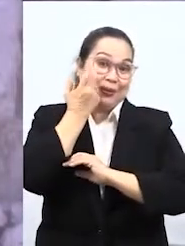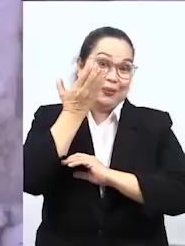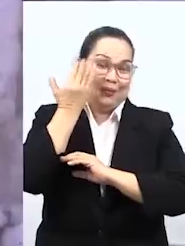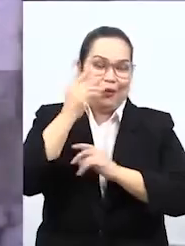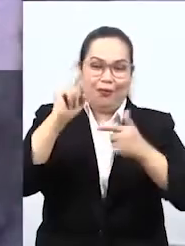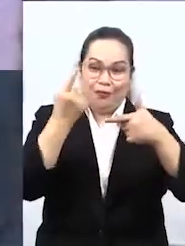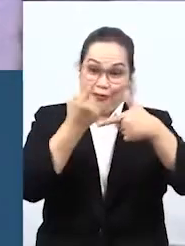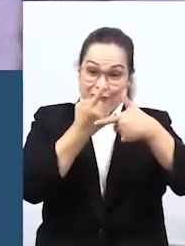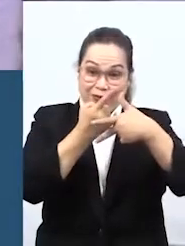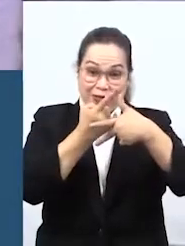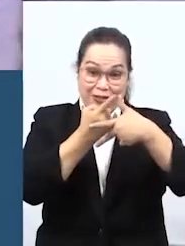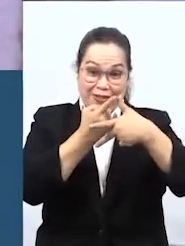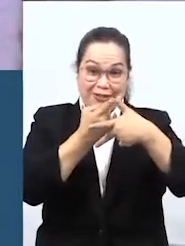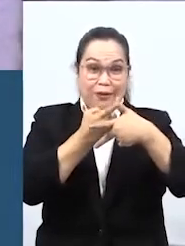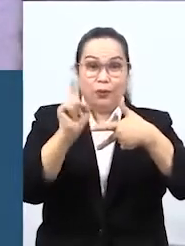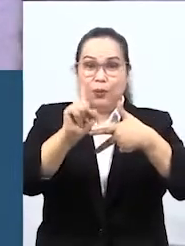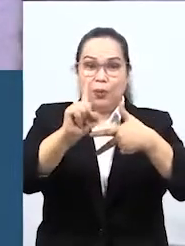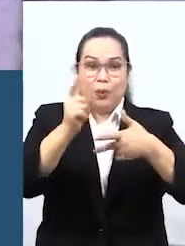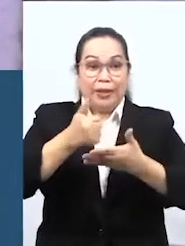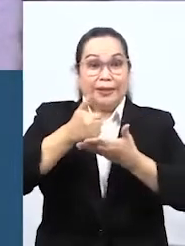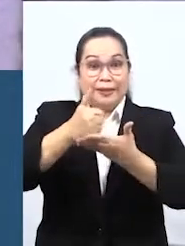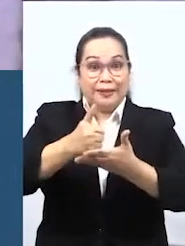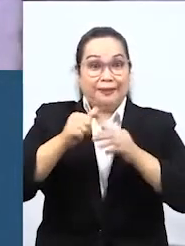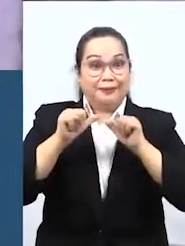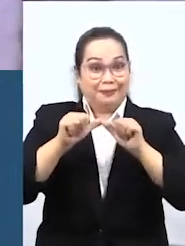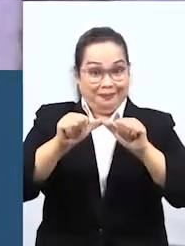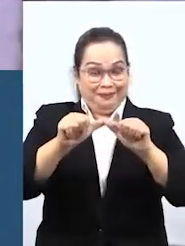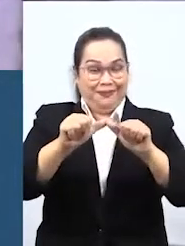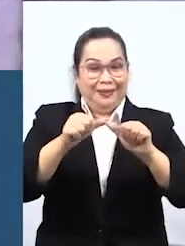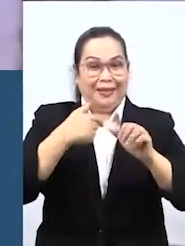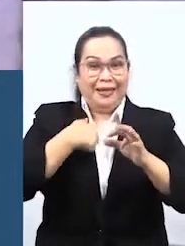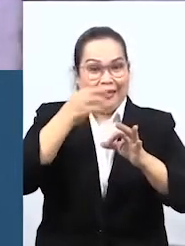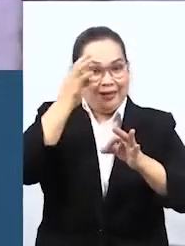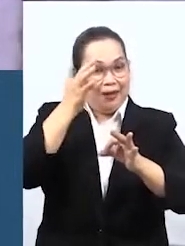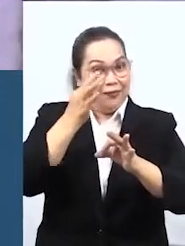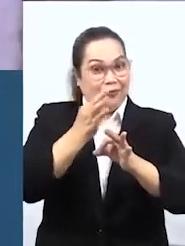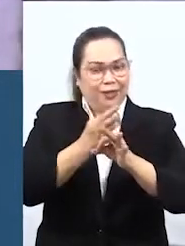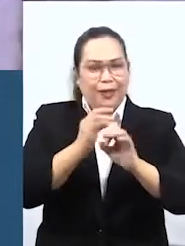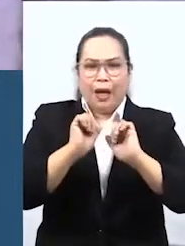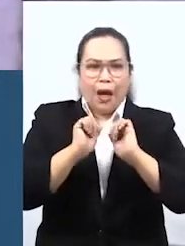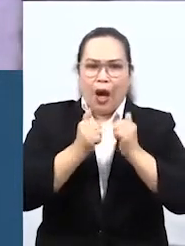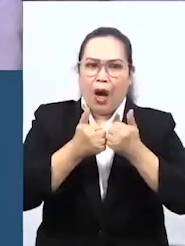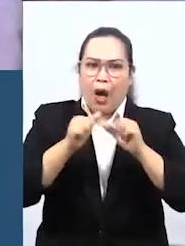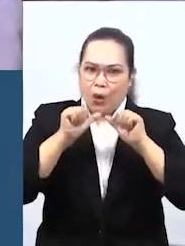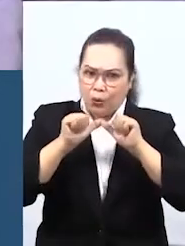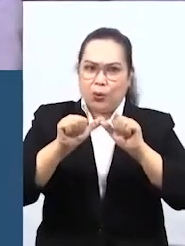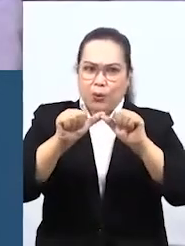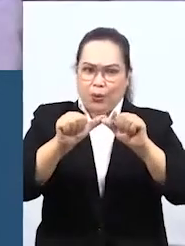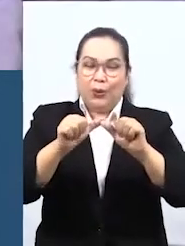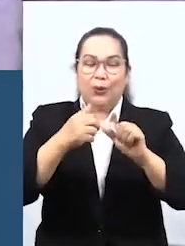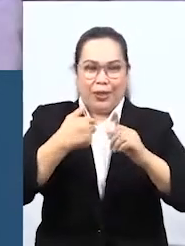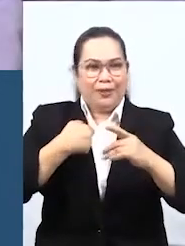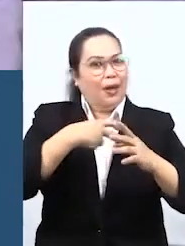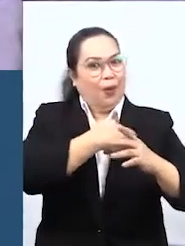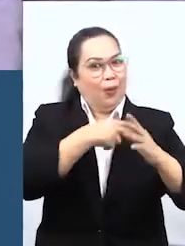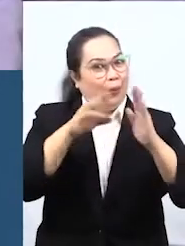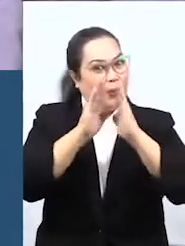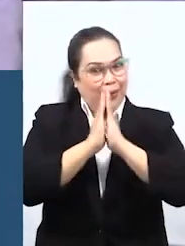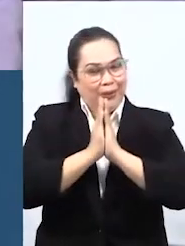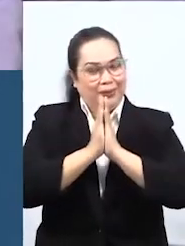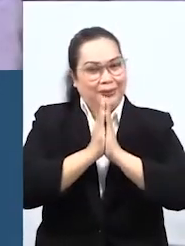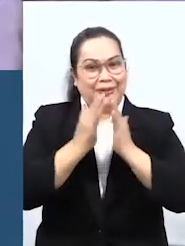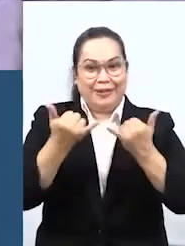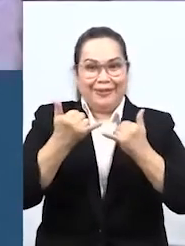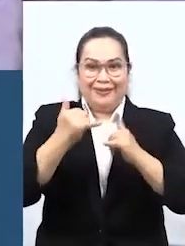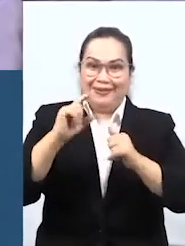first what can help us persevere in our faith how can we become persistent in our prayer and this